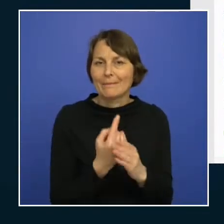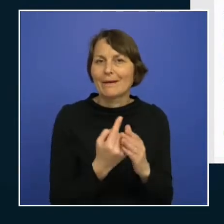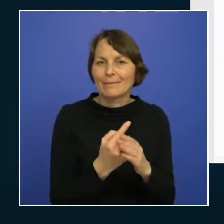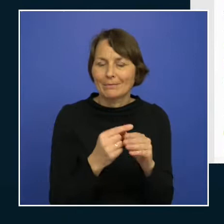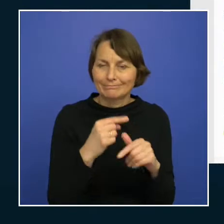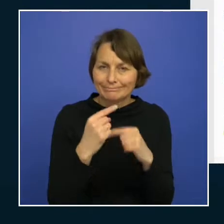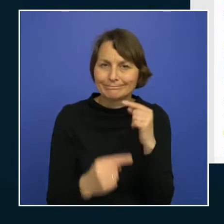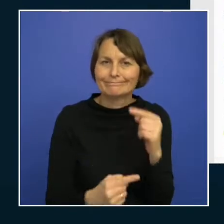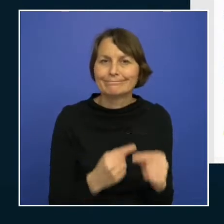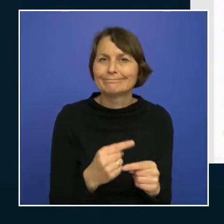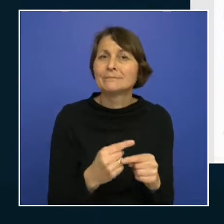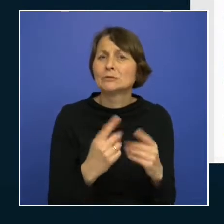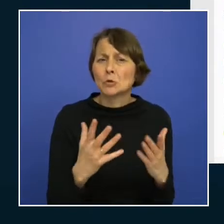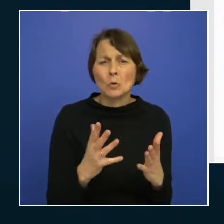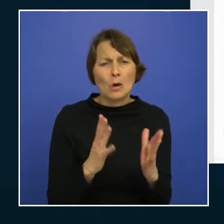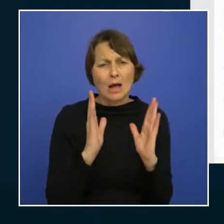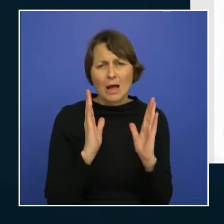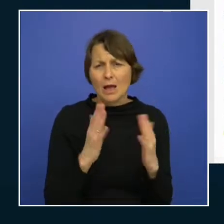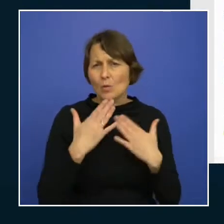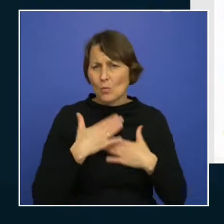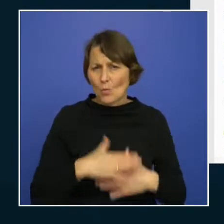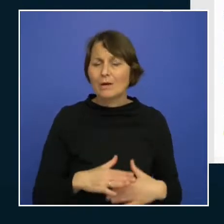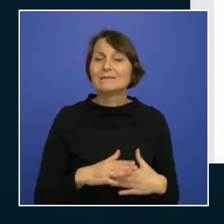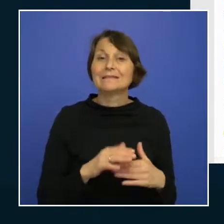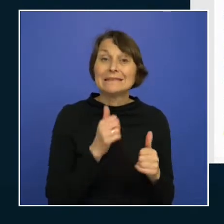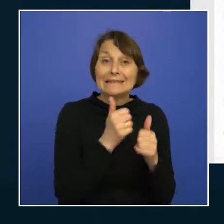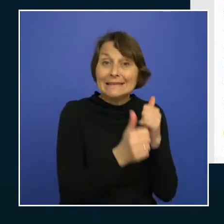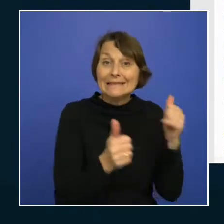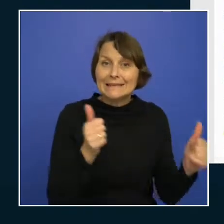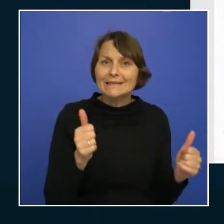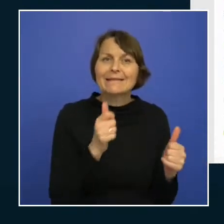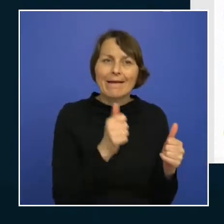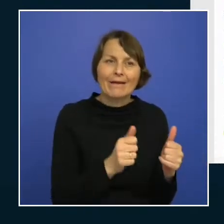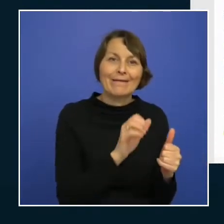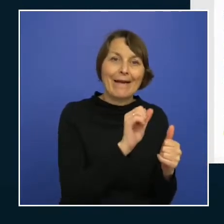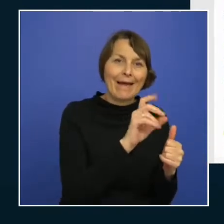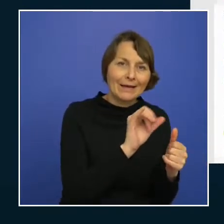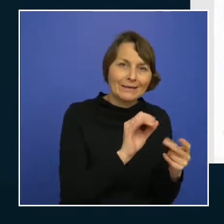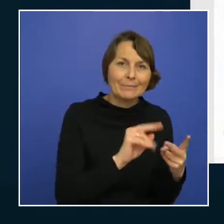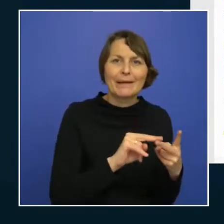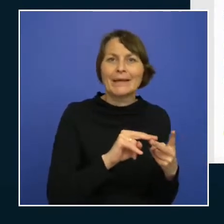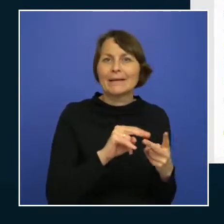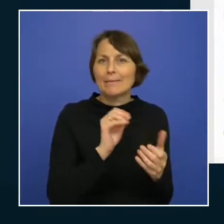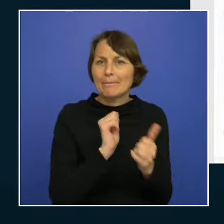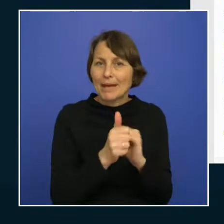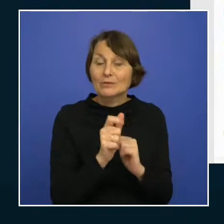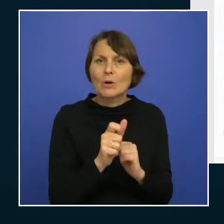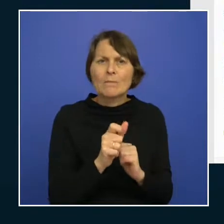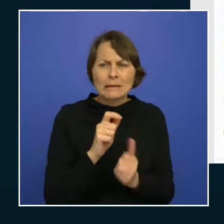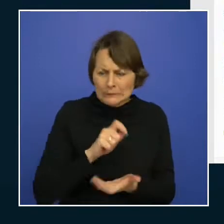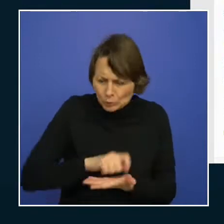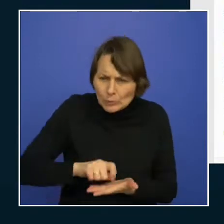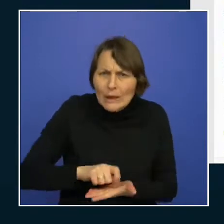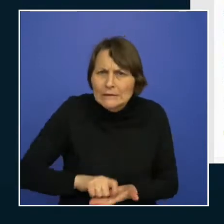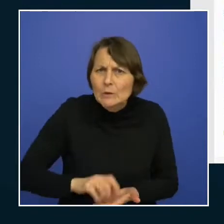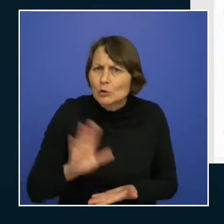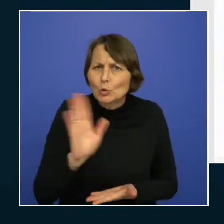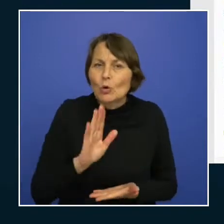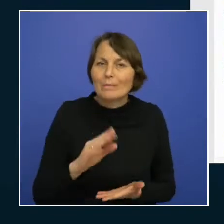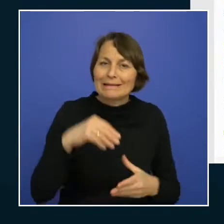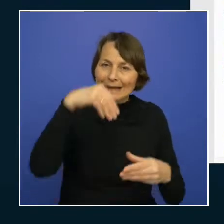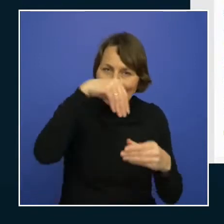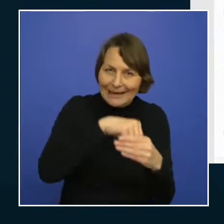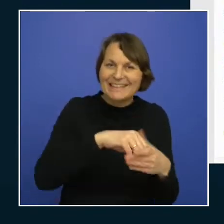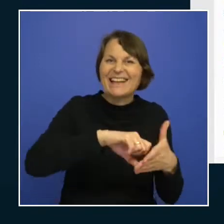your admin username and your admin password, and nobody has to write them down anywhere. So they're part of this key vault, and it's all happens